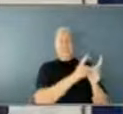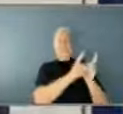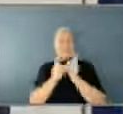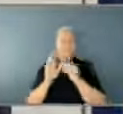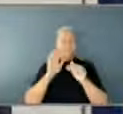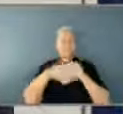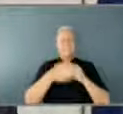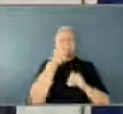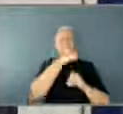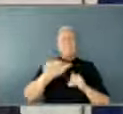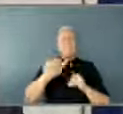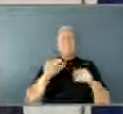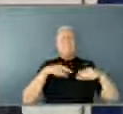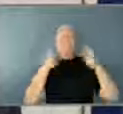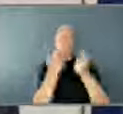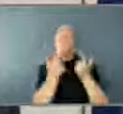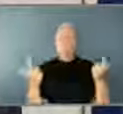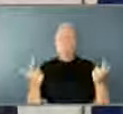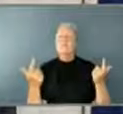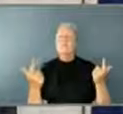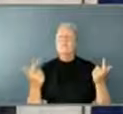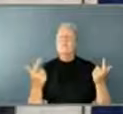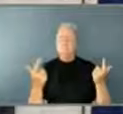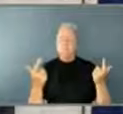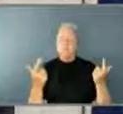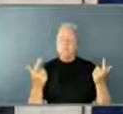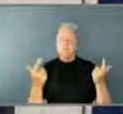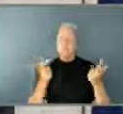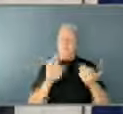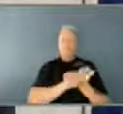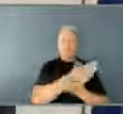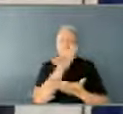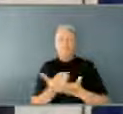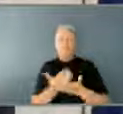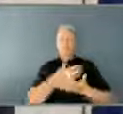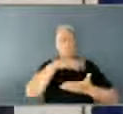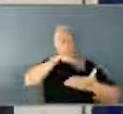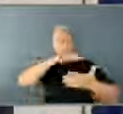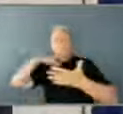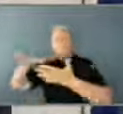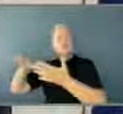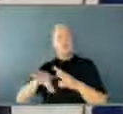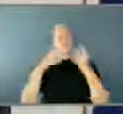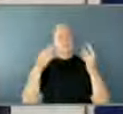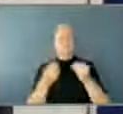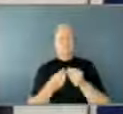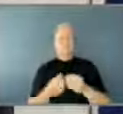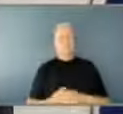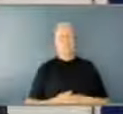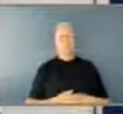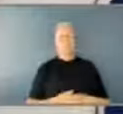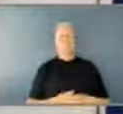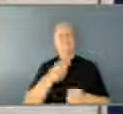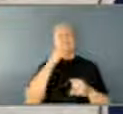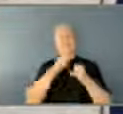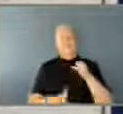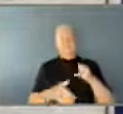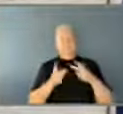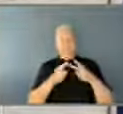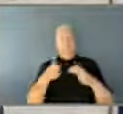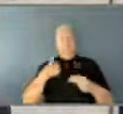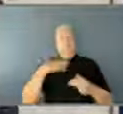website. That's very important. But the last element which we considered is that we need to make sure that everybody